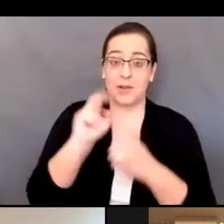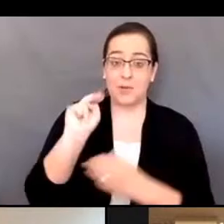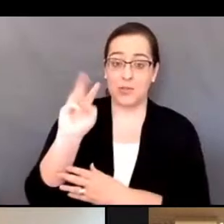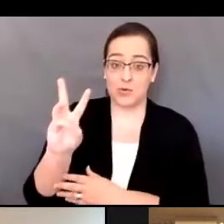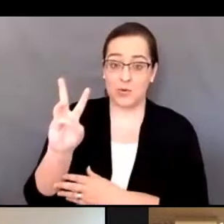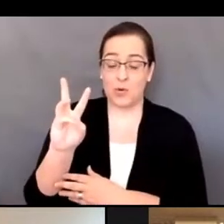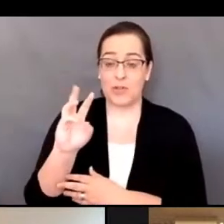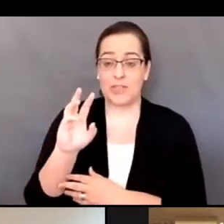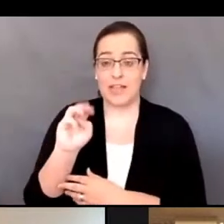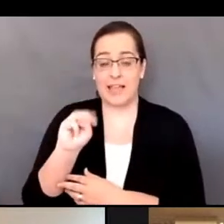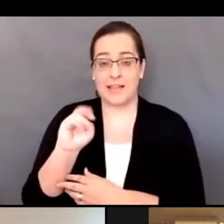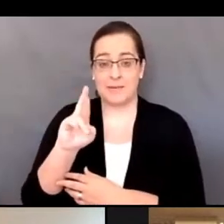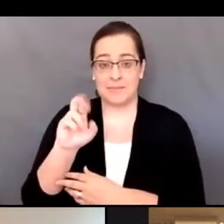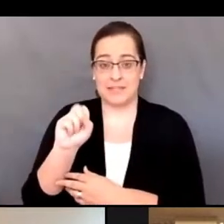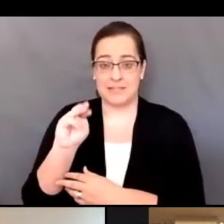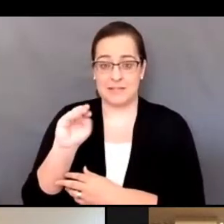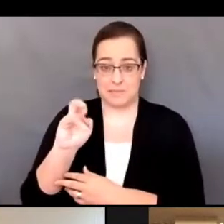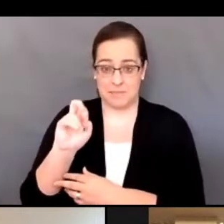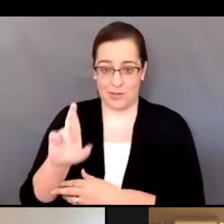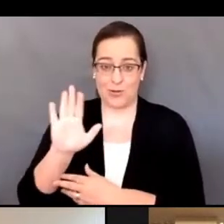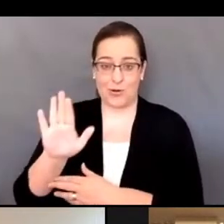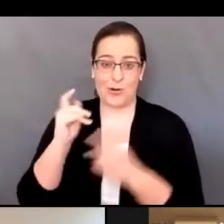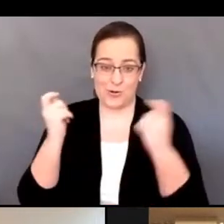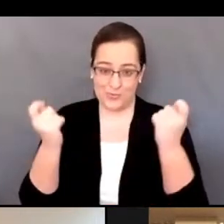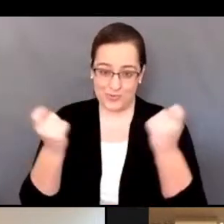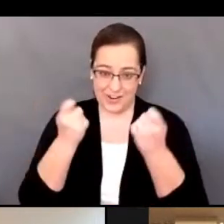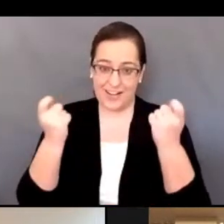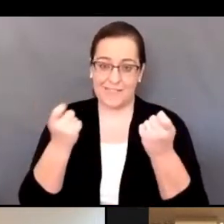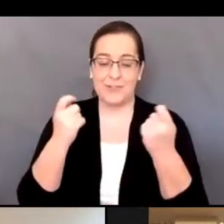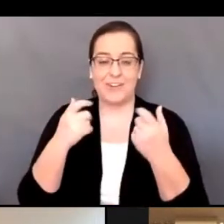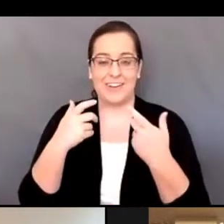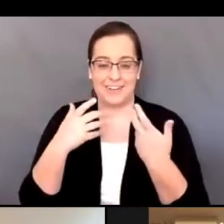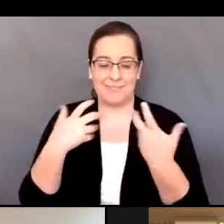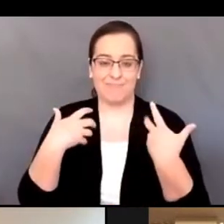Ms. Miller on her recovery from COVID-19. Congratulations, Ms. Miller.